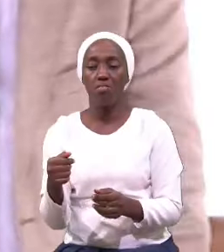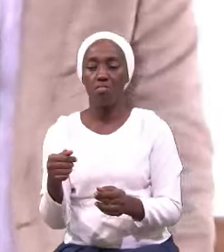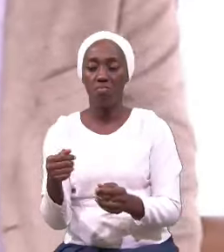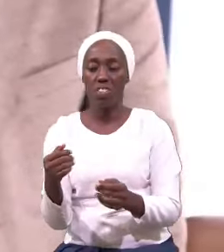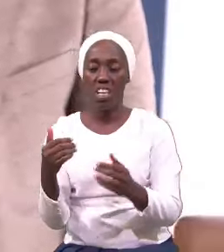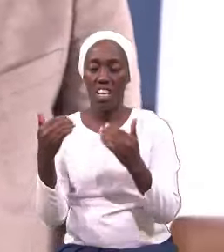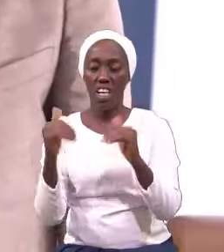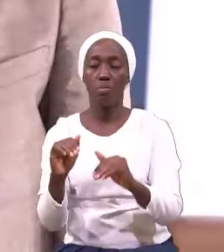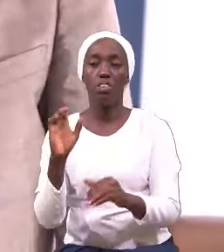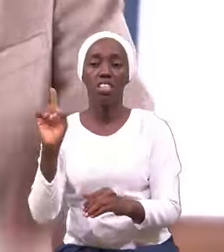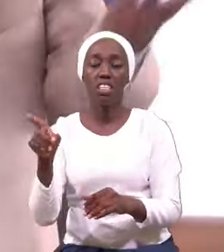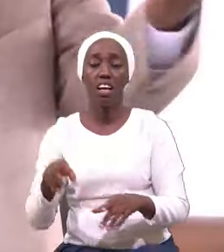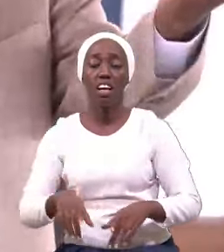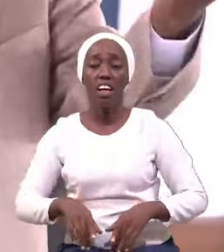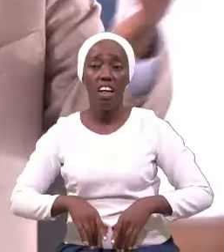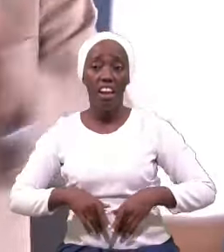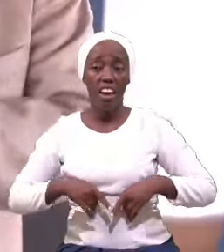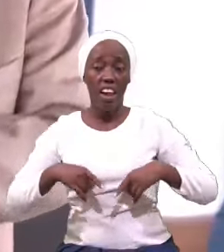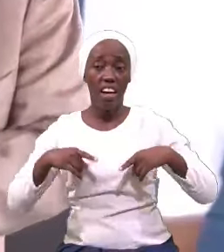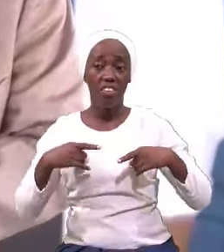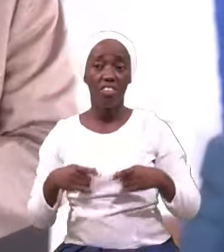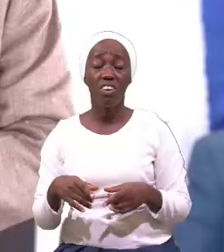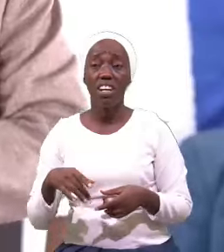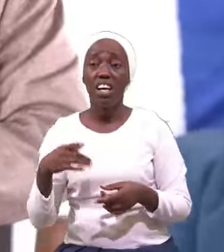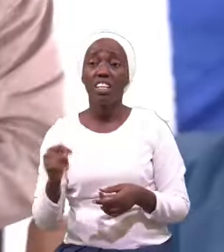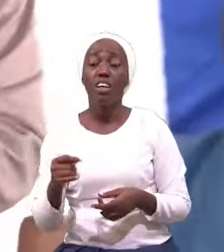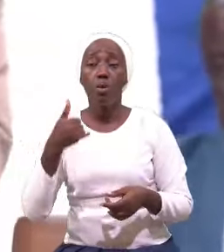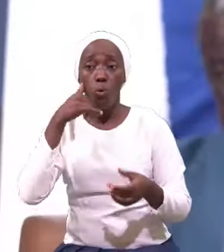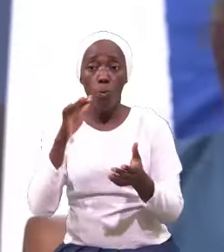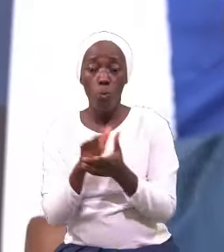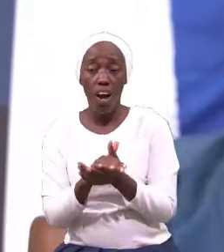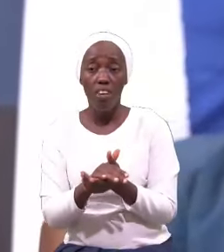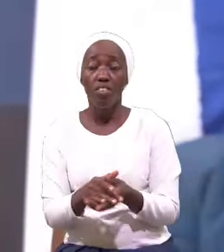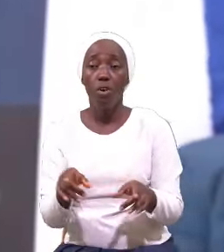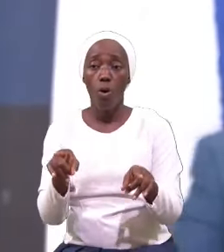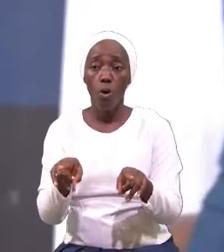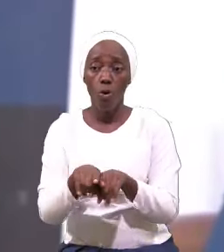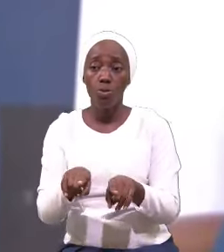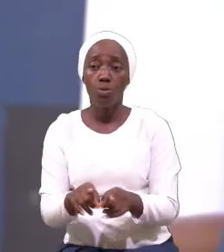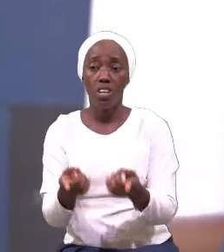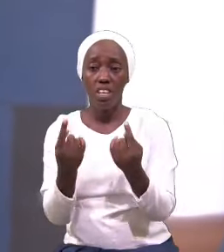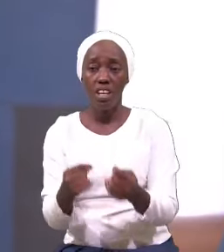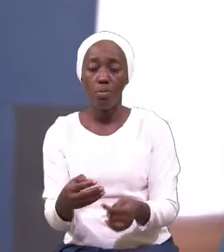And the wife came that same day, a few hours later.